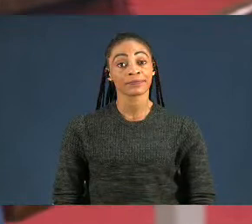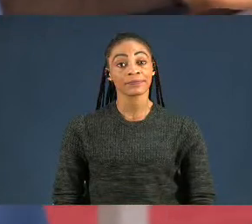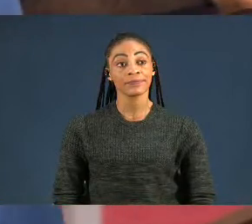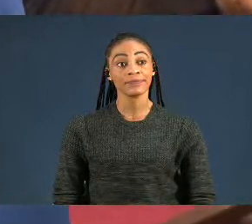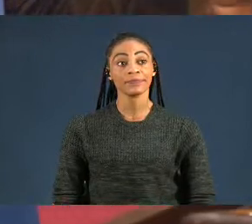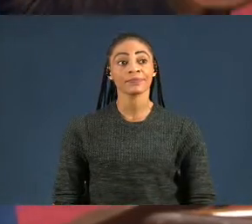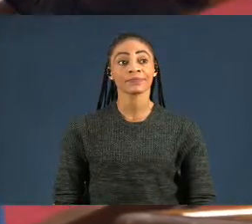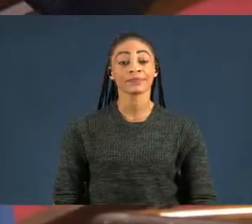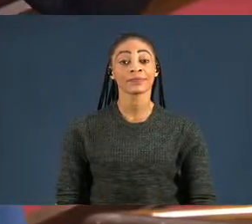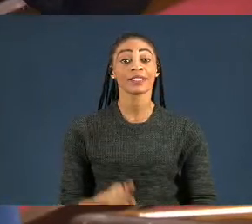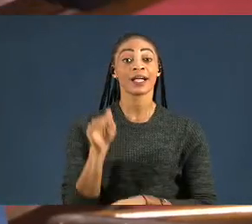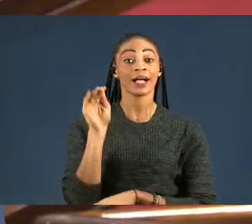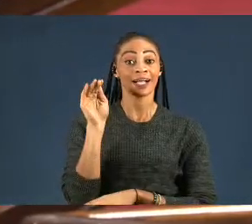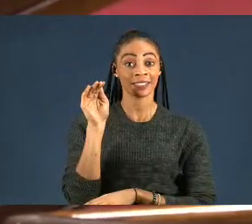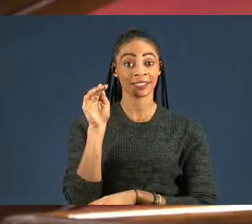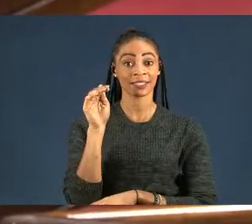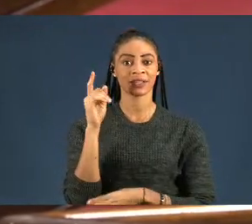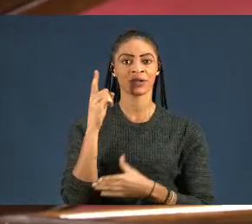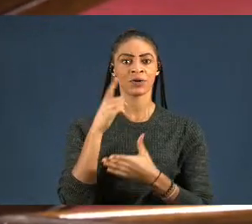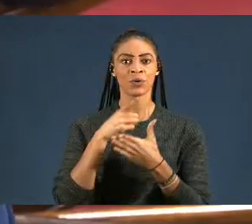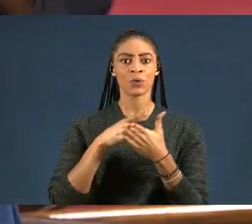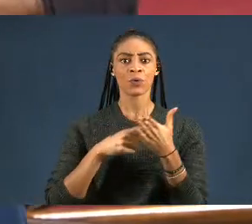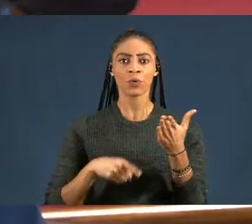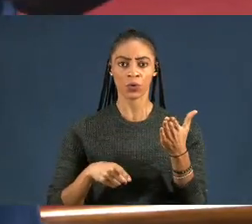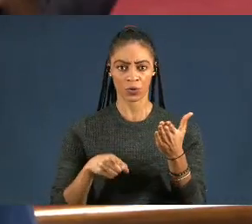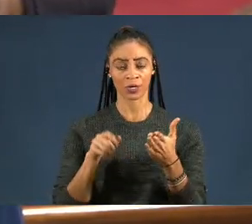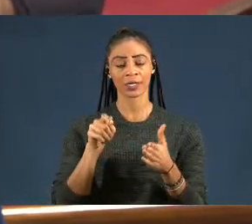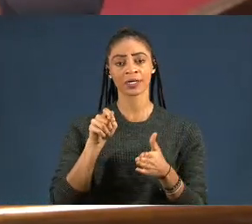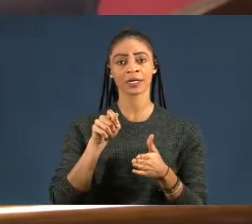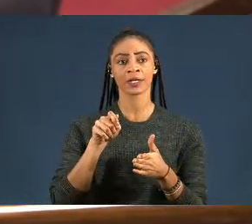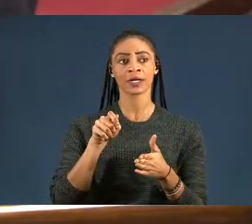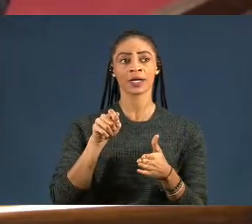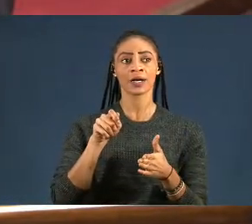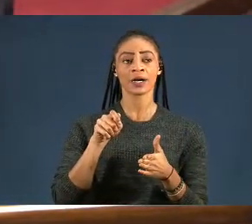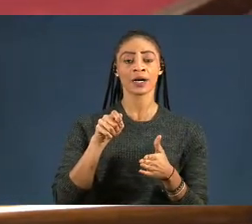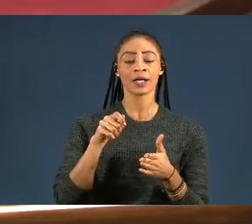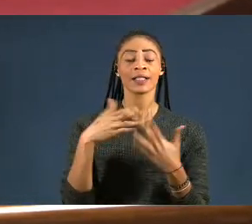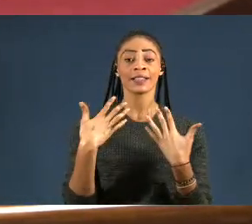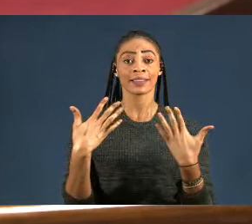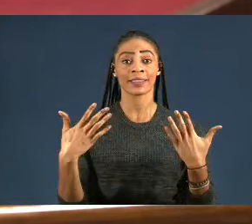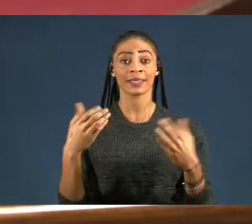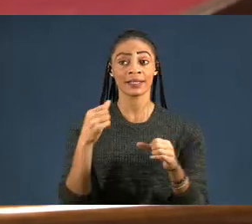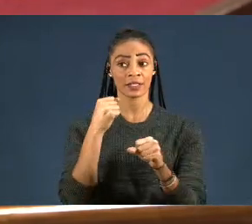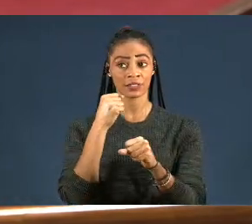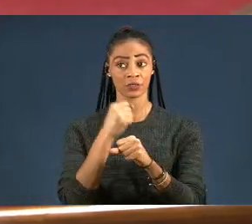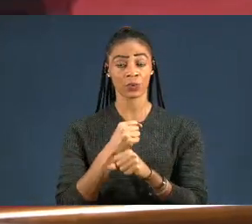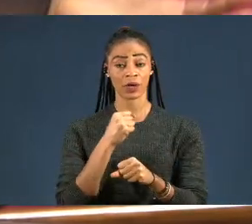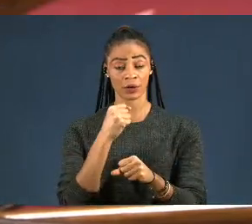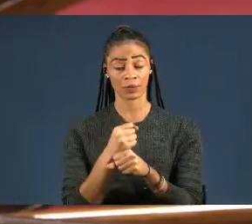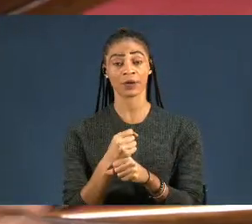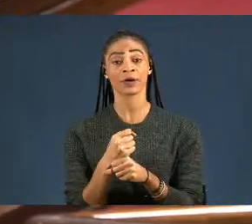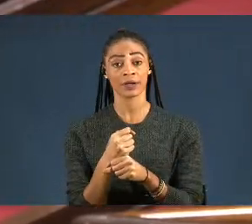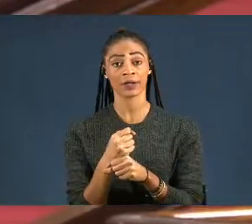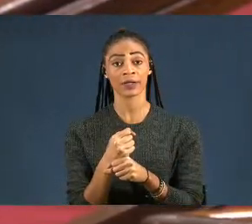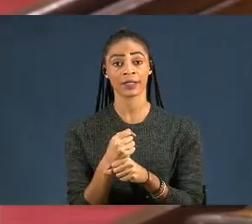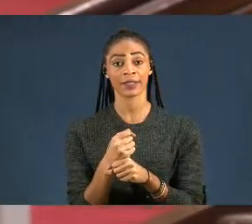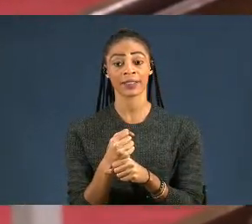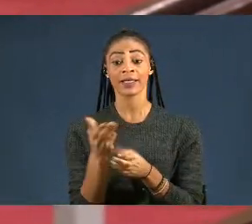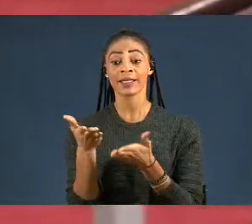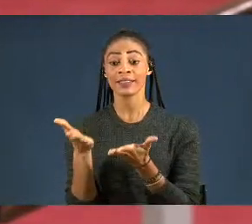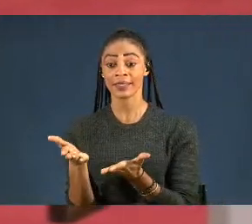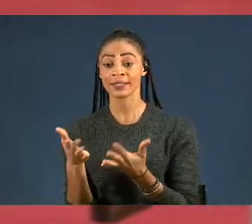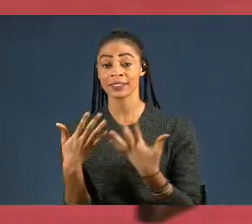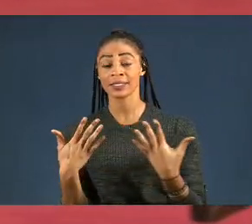what are some of the keys? I want to put keys in your hands. Keys that work. Then when you go home, if you use these keys, they work. And these keys have been declared